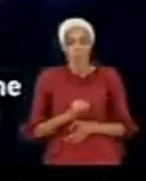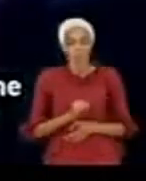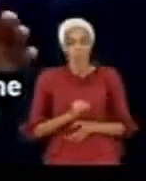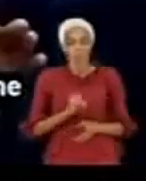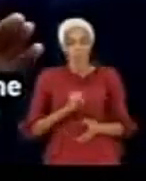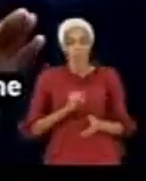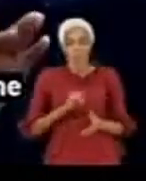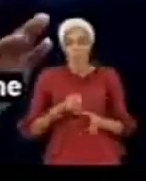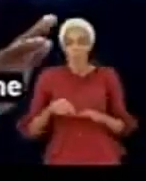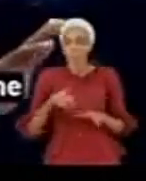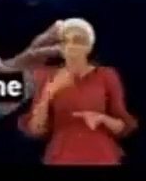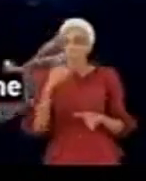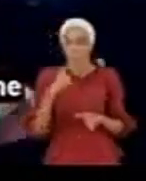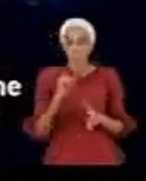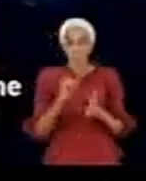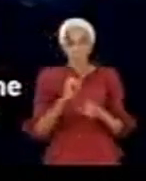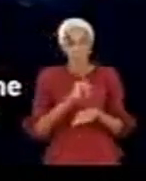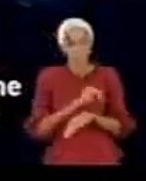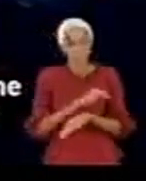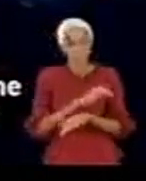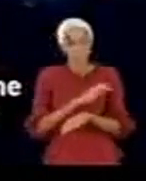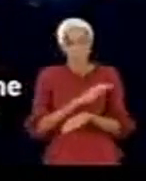alone. And I did say,